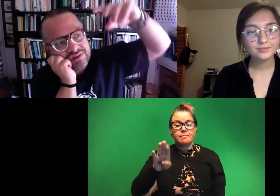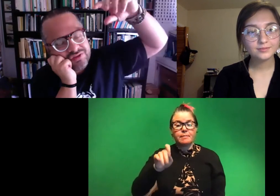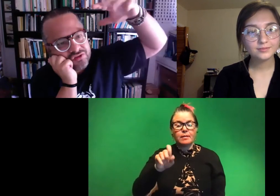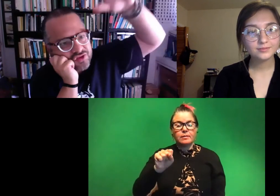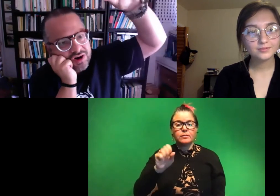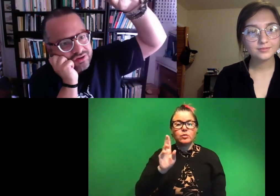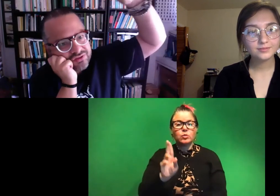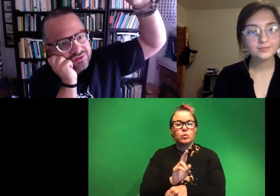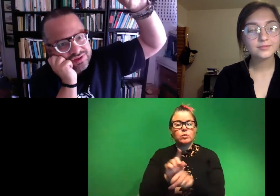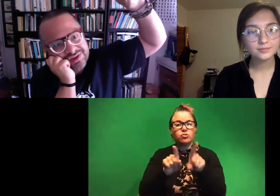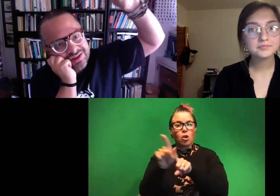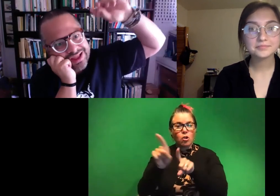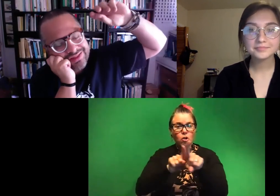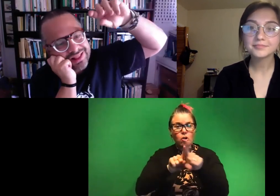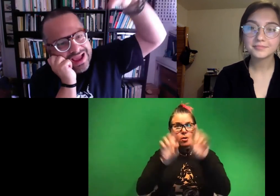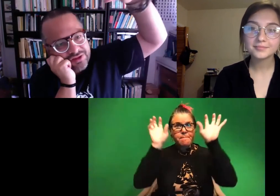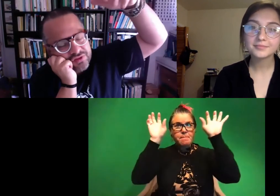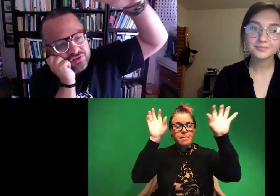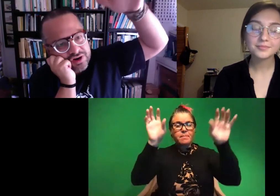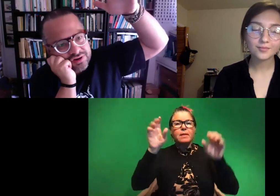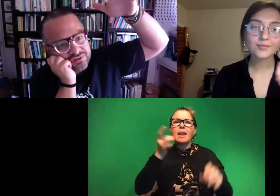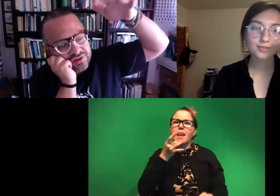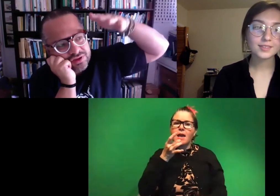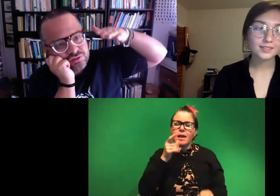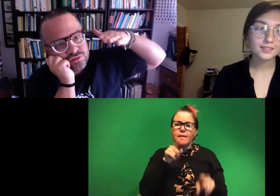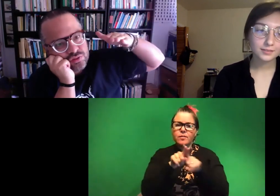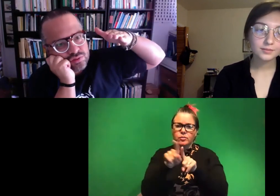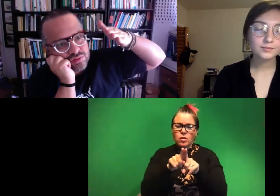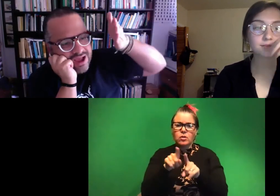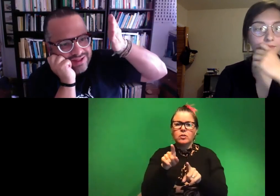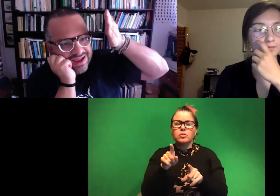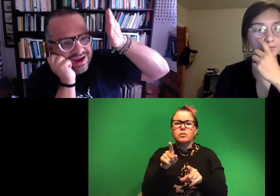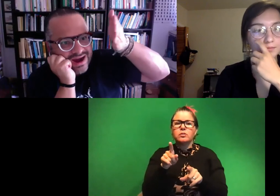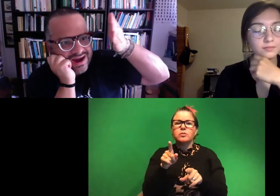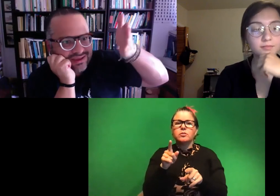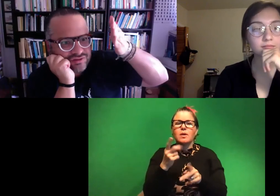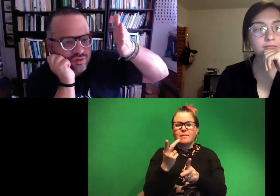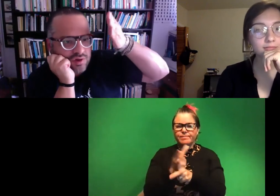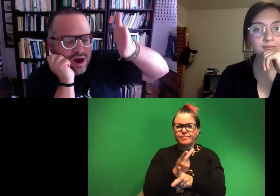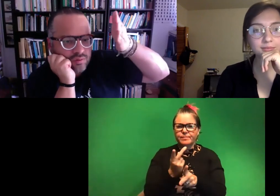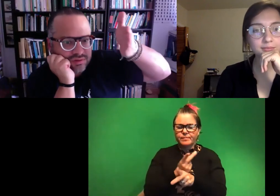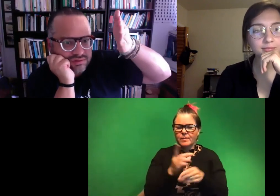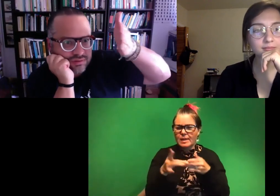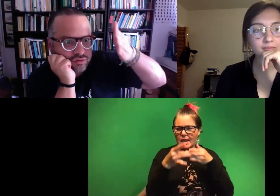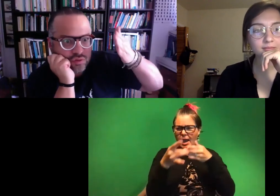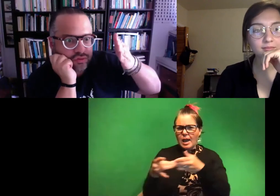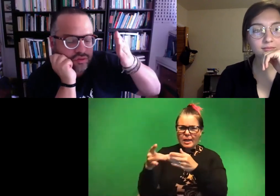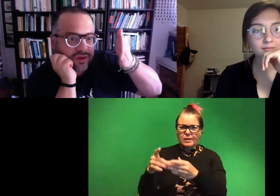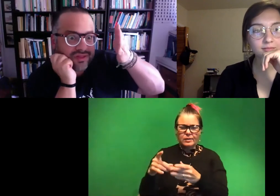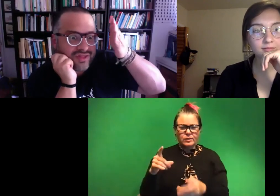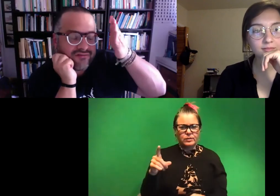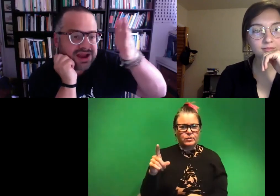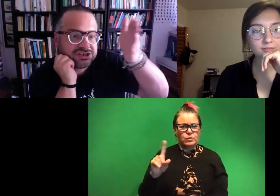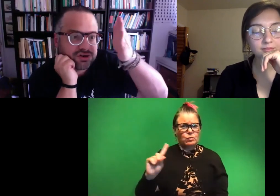using the stars, like the light of the stars, to have like a guide to how to